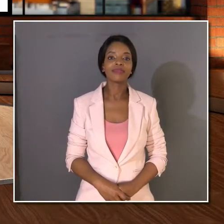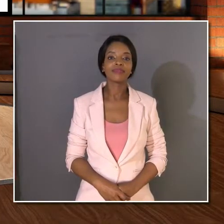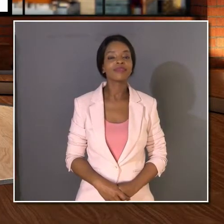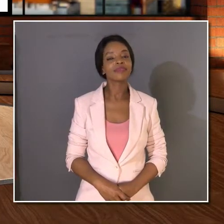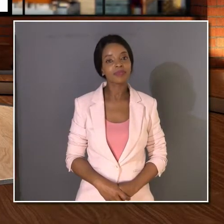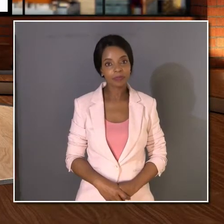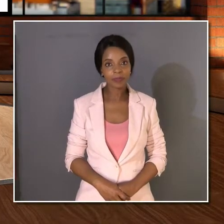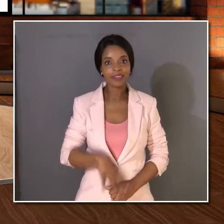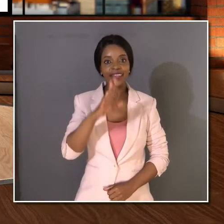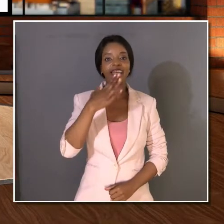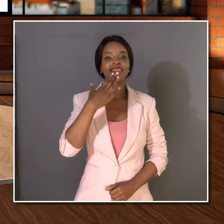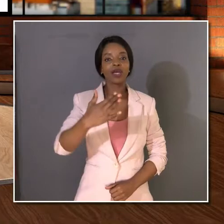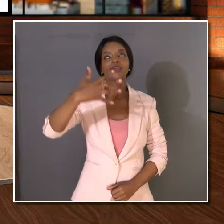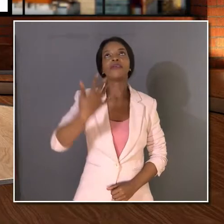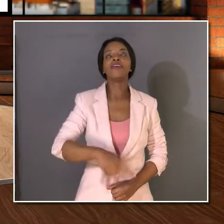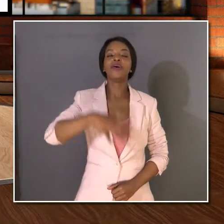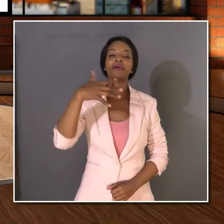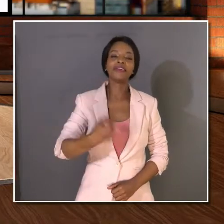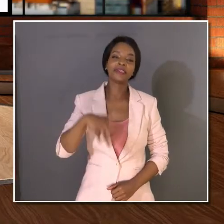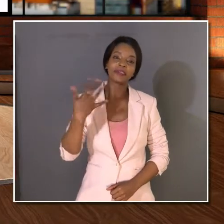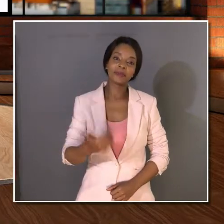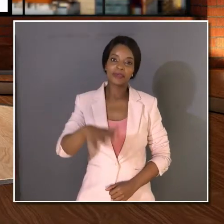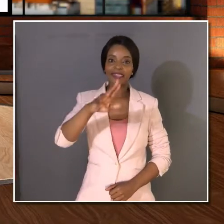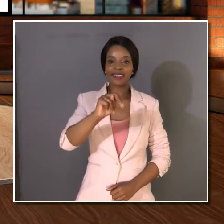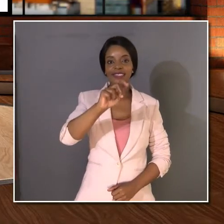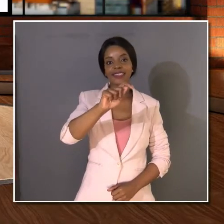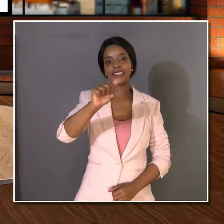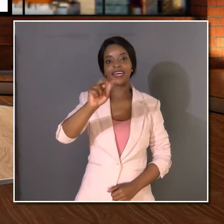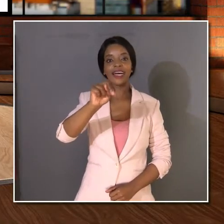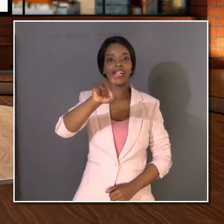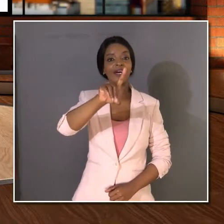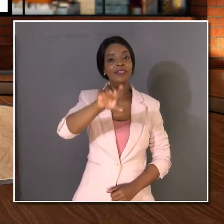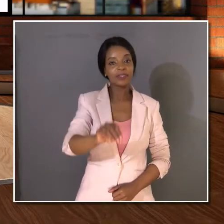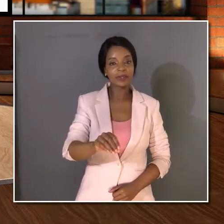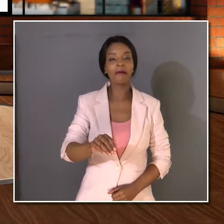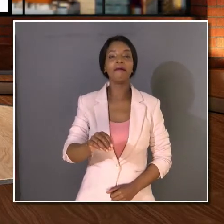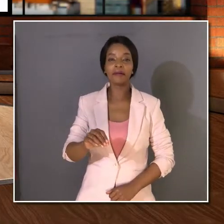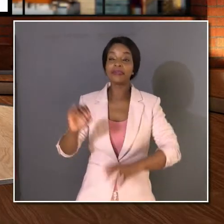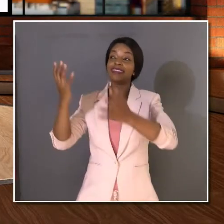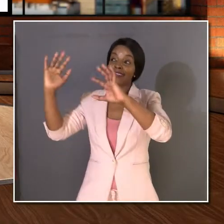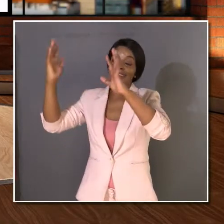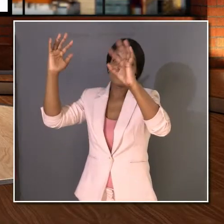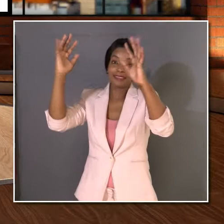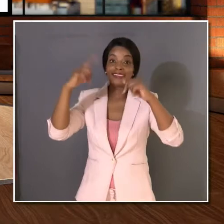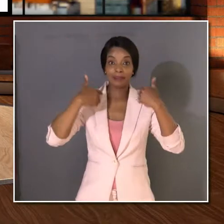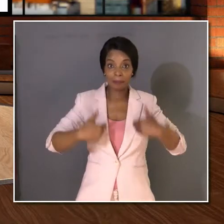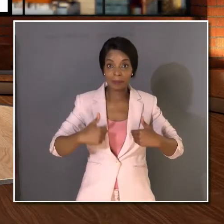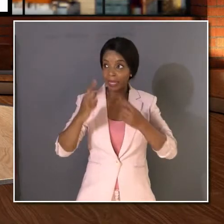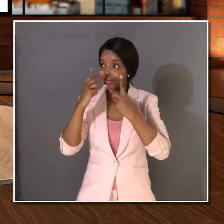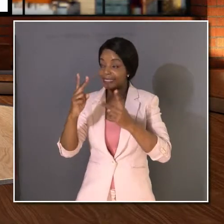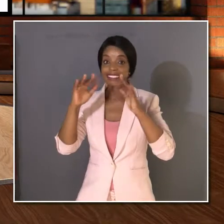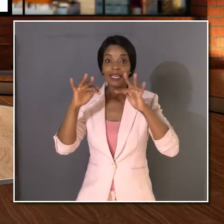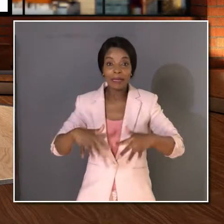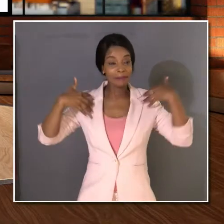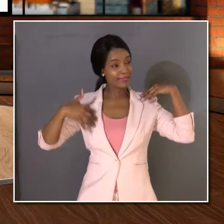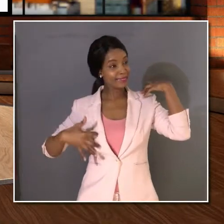Thank you very, very much, Ntando. Congratulations to all those winners. I'm seeing all the excitement. I'm seeing people on our feed. We're seeing